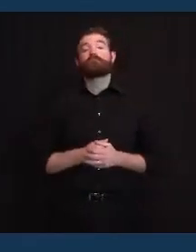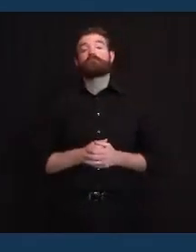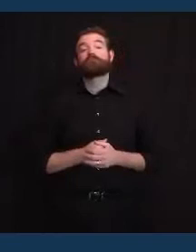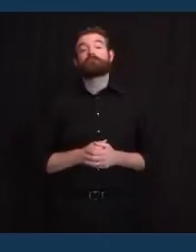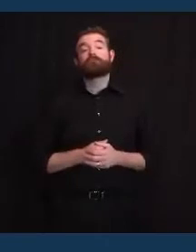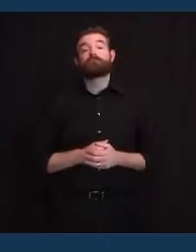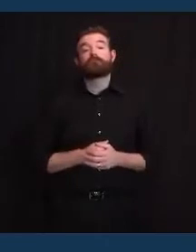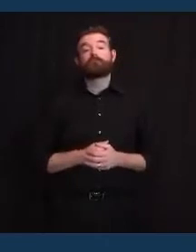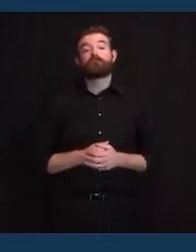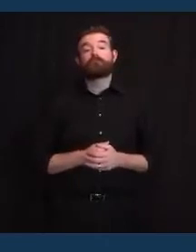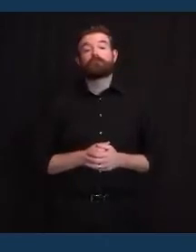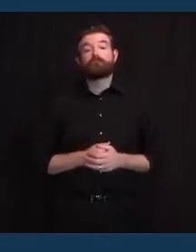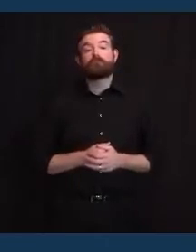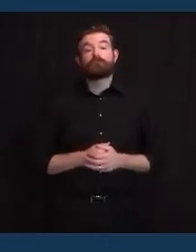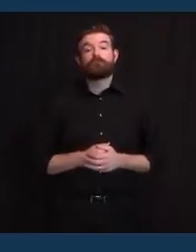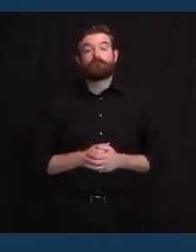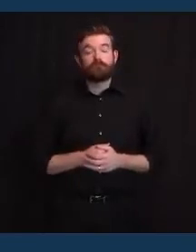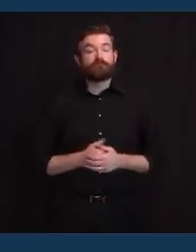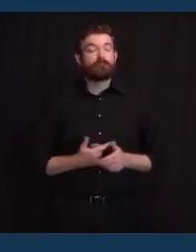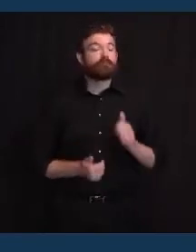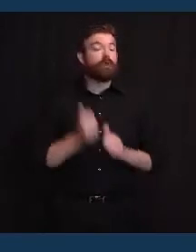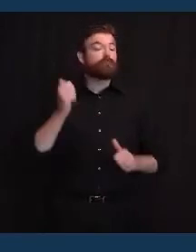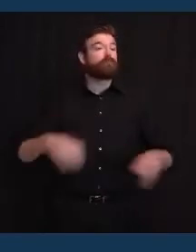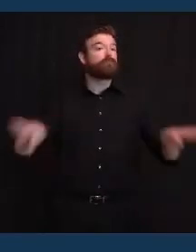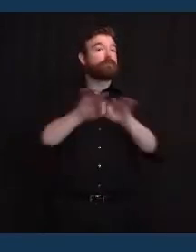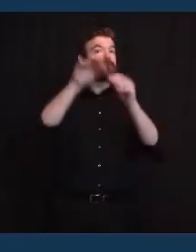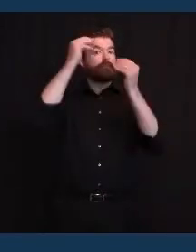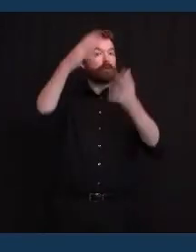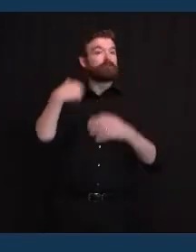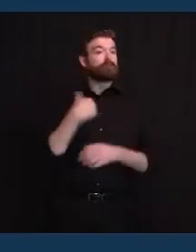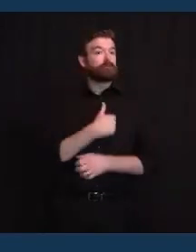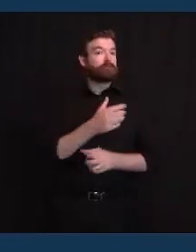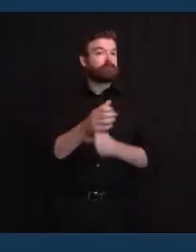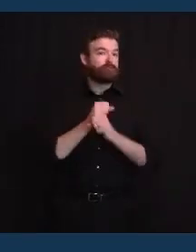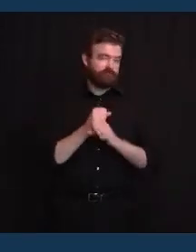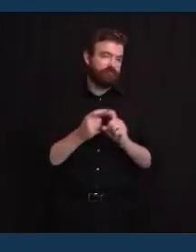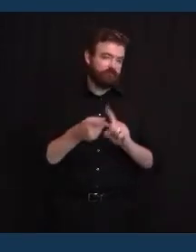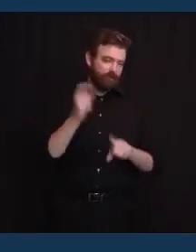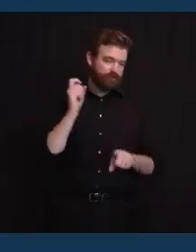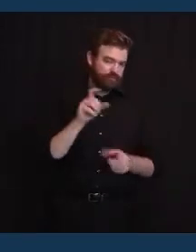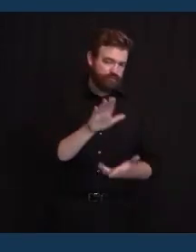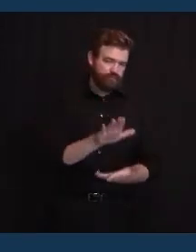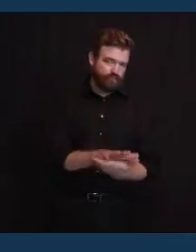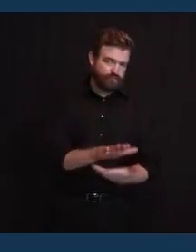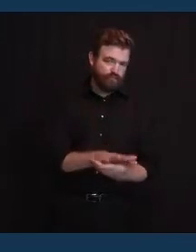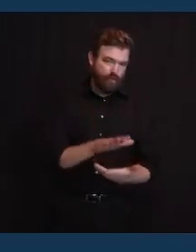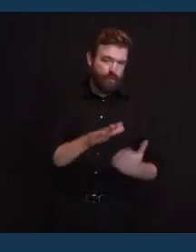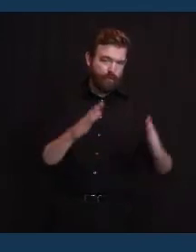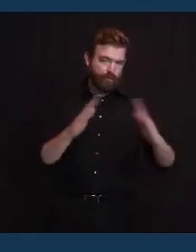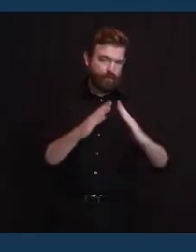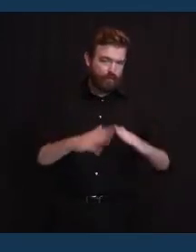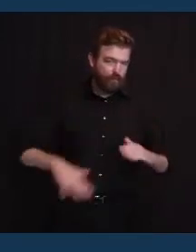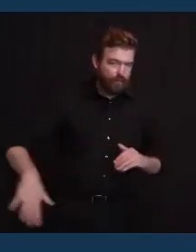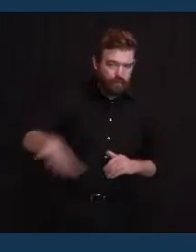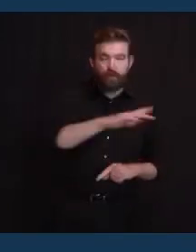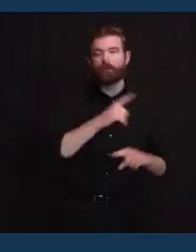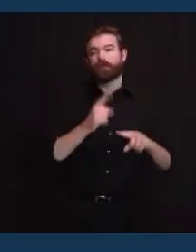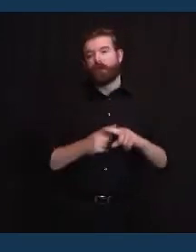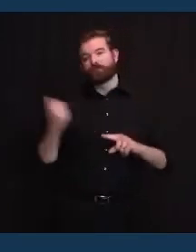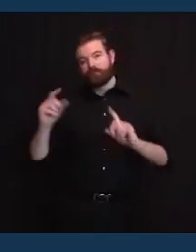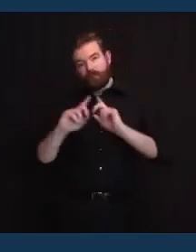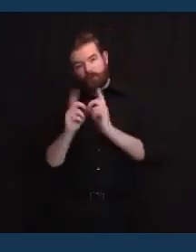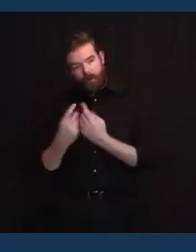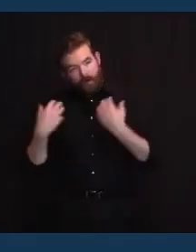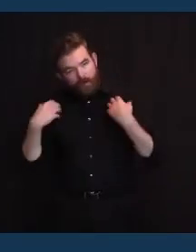greater detail to the guidance we are releasing today and how it will work for districts, but I will speak to the principles which lay at its